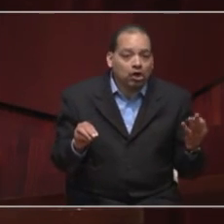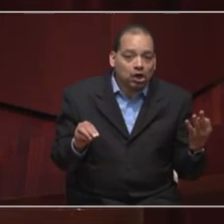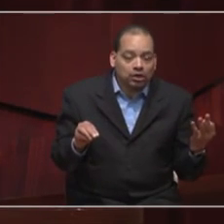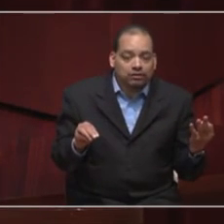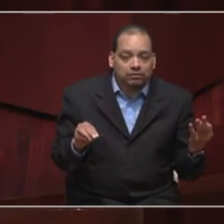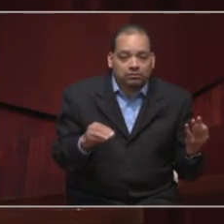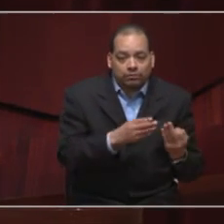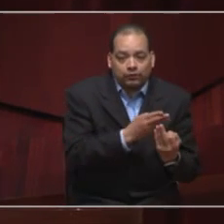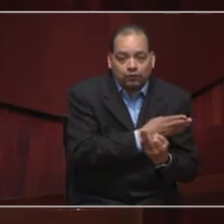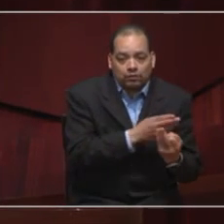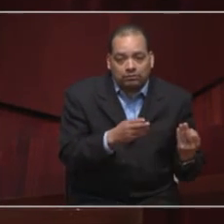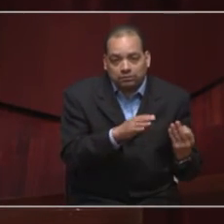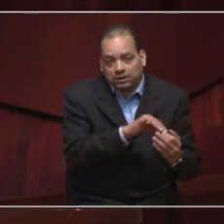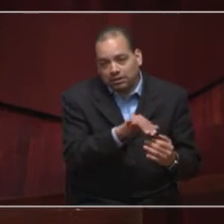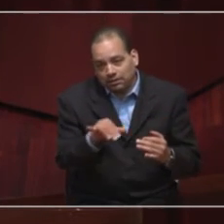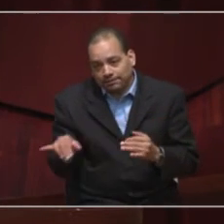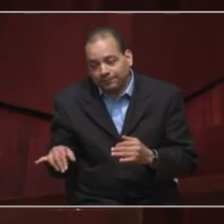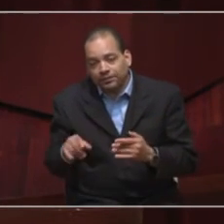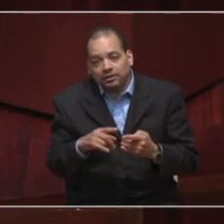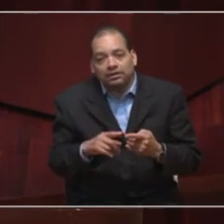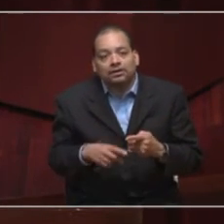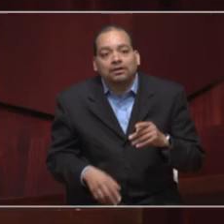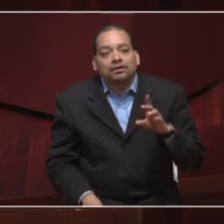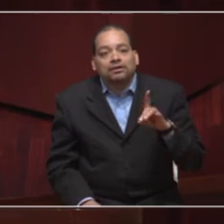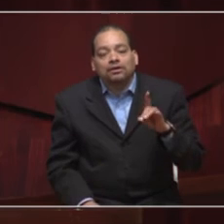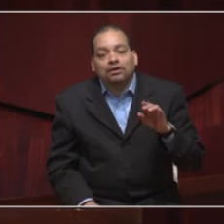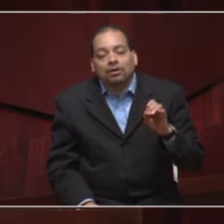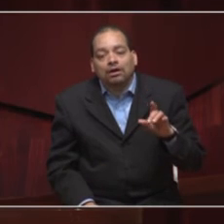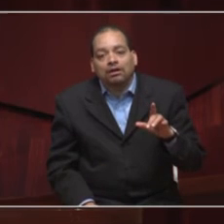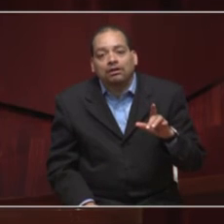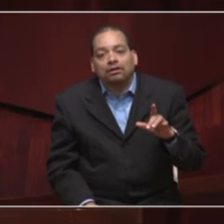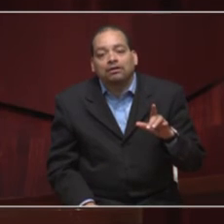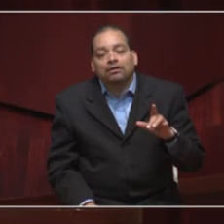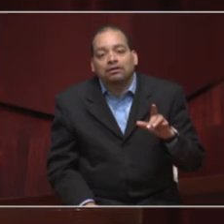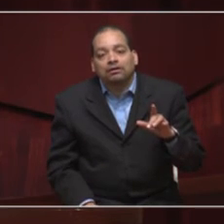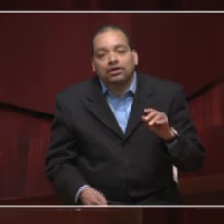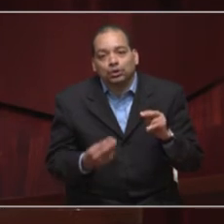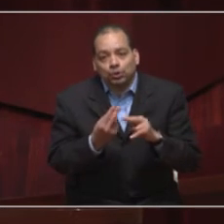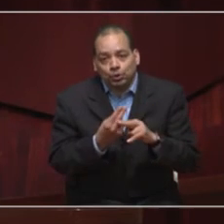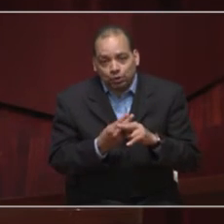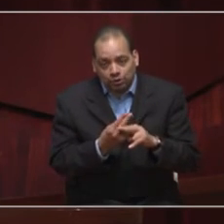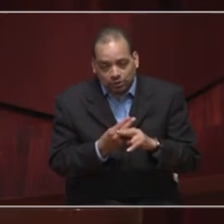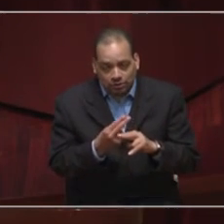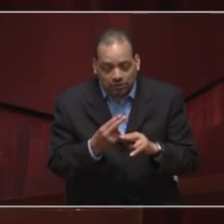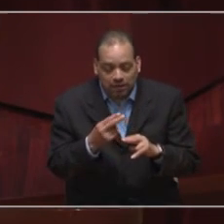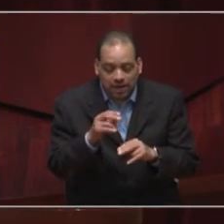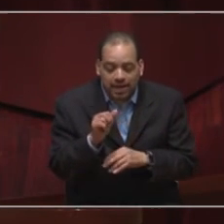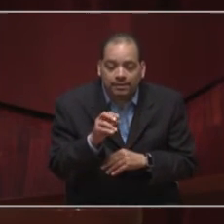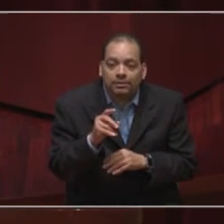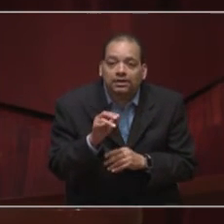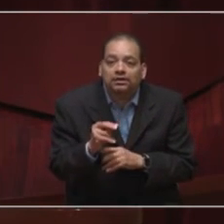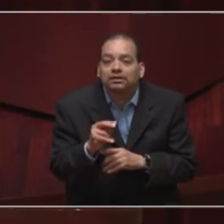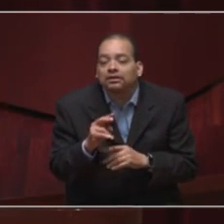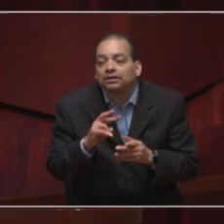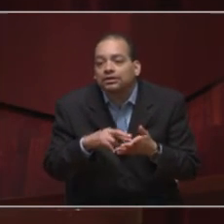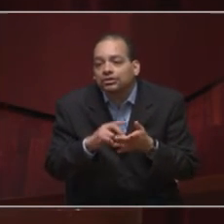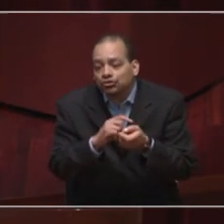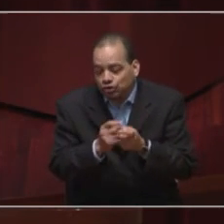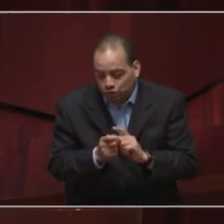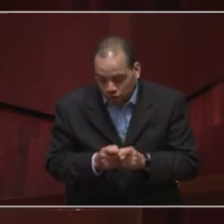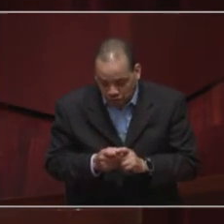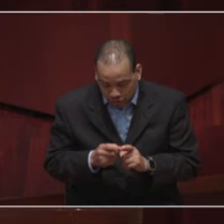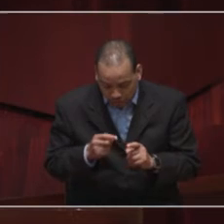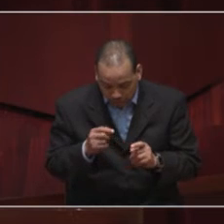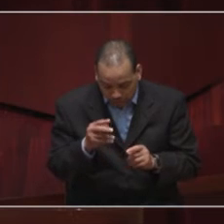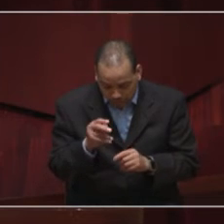From there, the DOL user administrators went in and began rapidly modifying profiles, again,